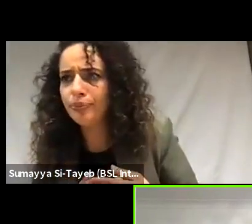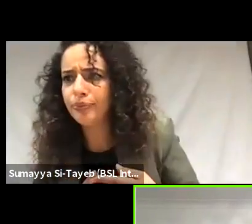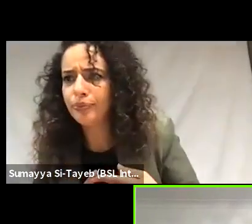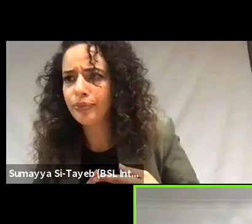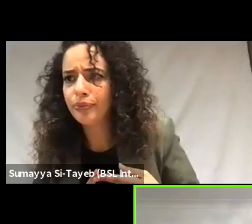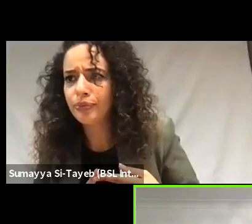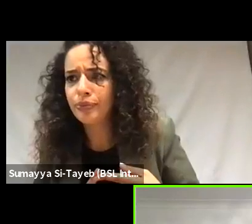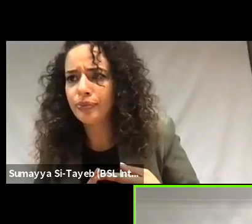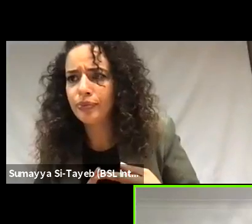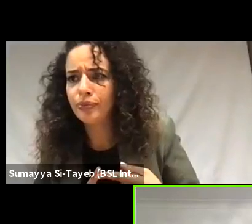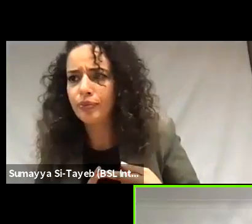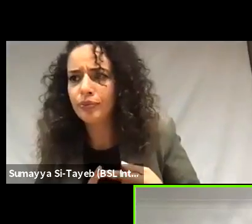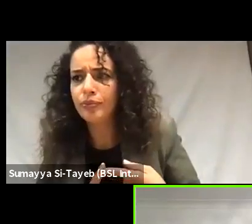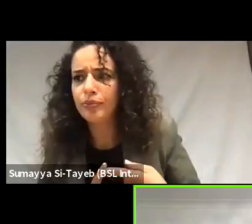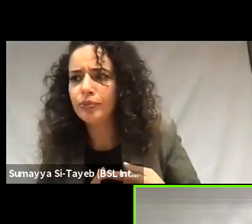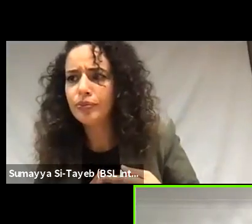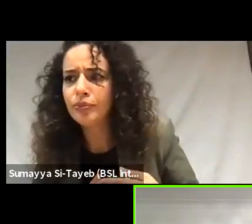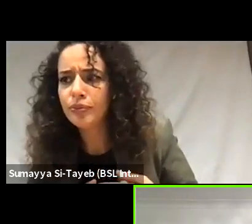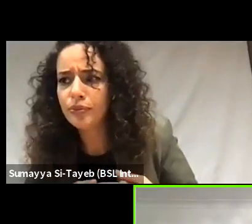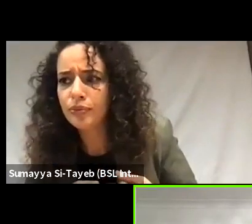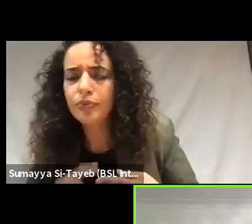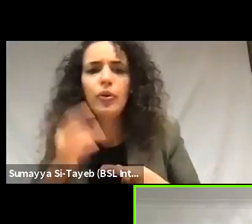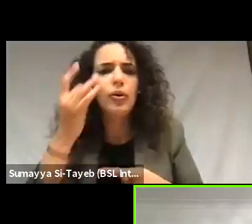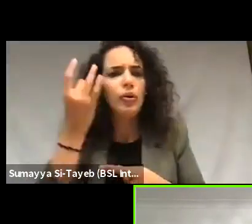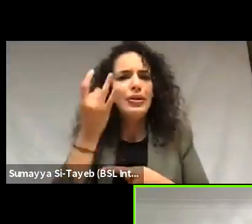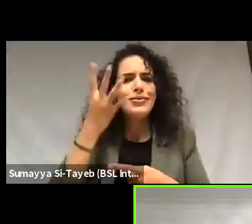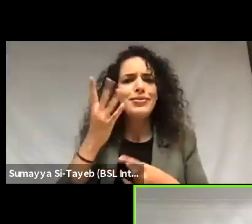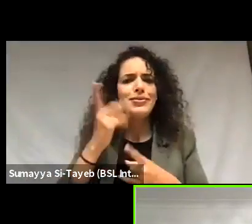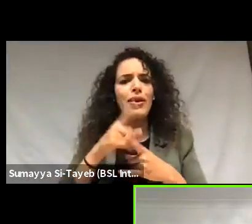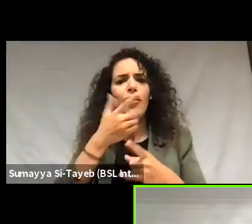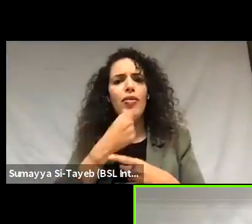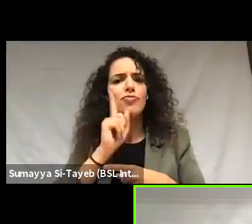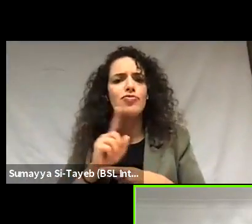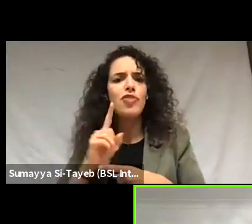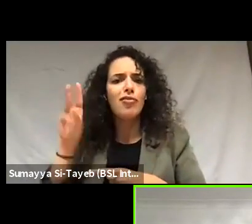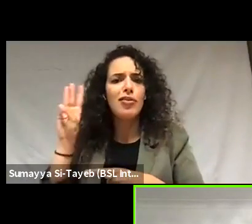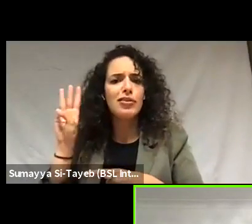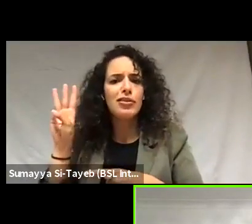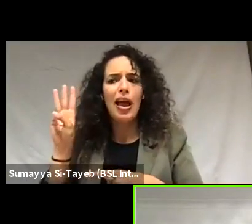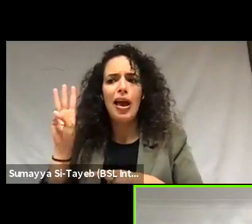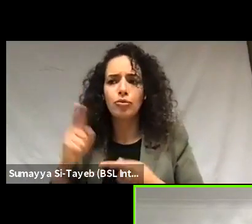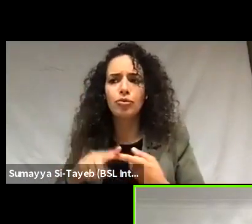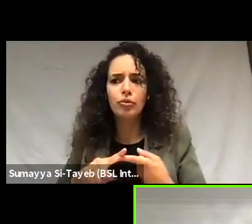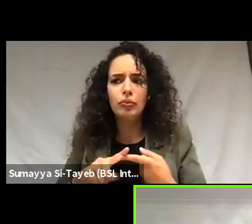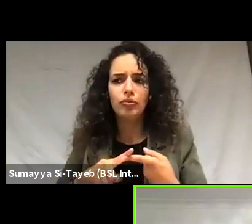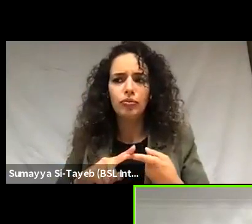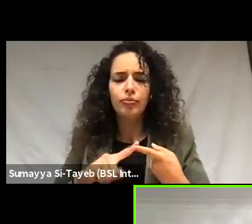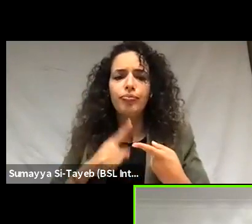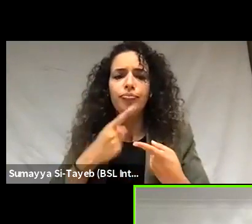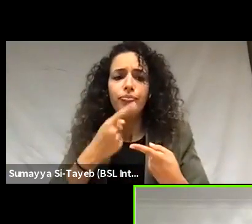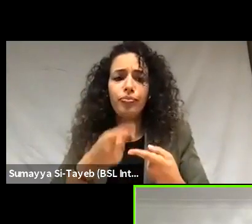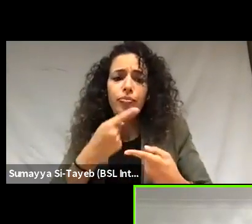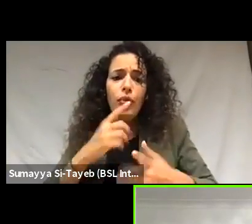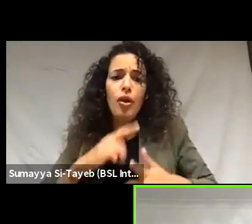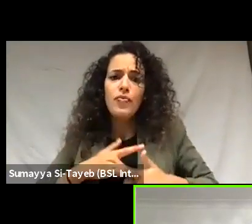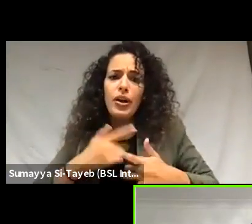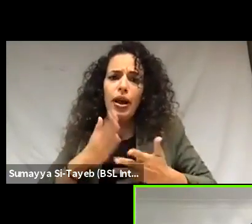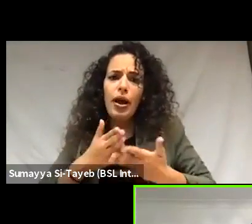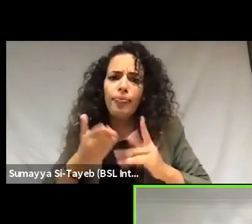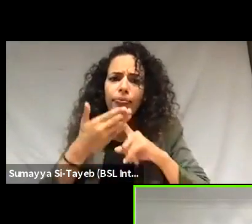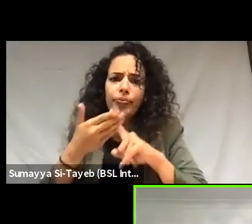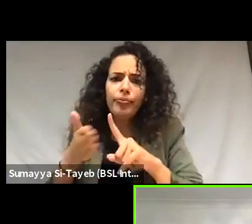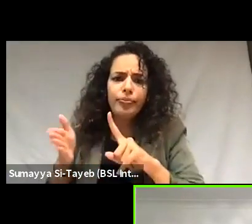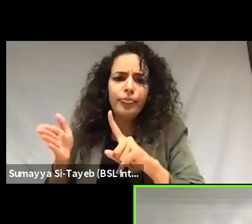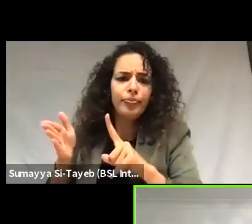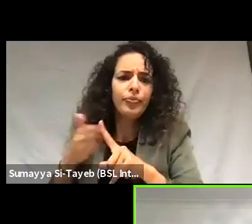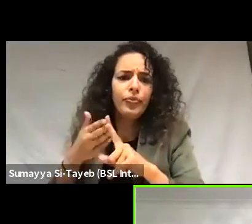So, you know, maybe following in the ways of Robert Baden-Powell and the Scouting tradition was extreme. Maybe tying knots